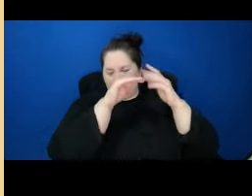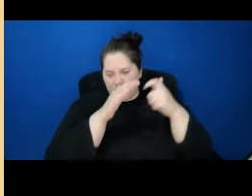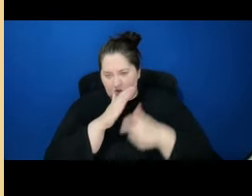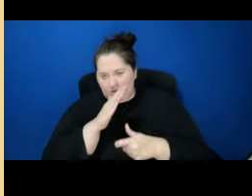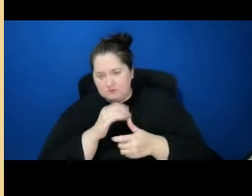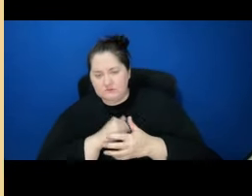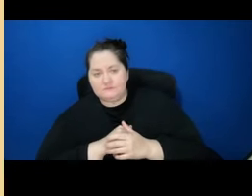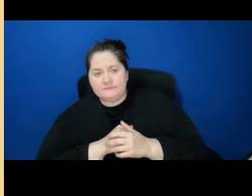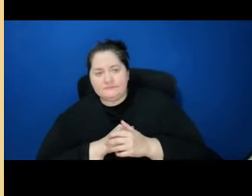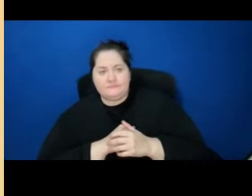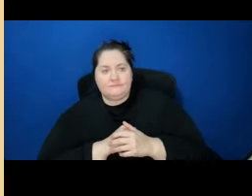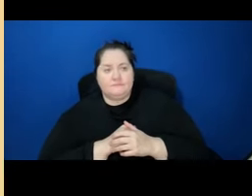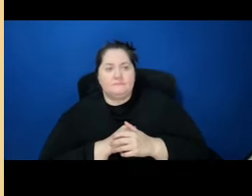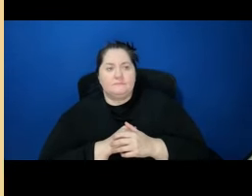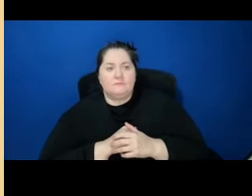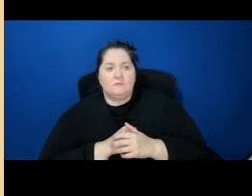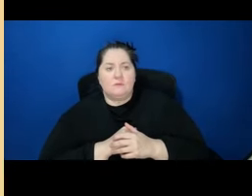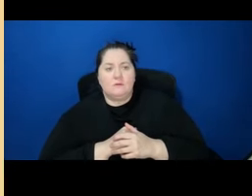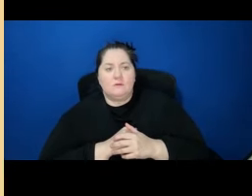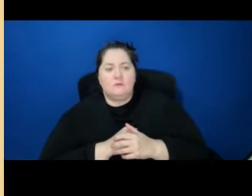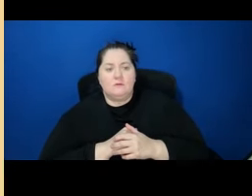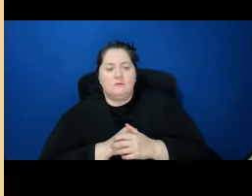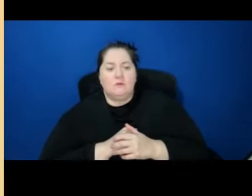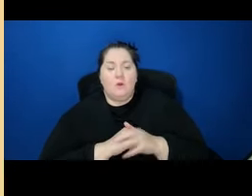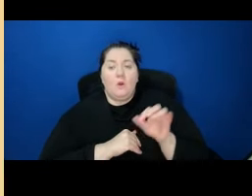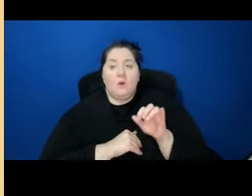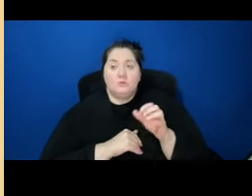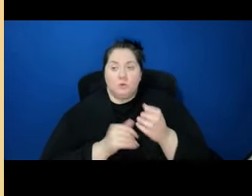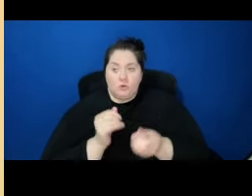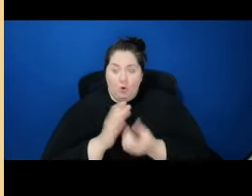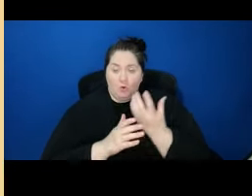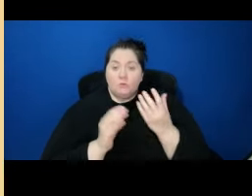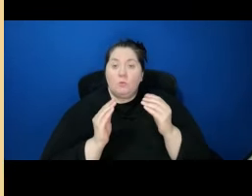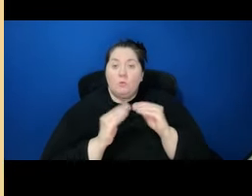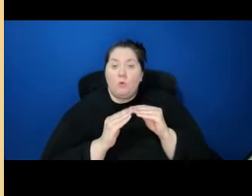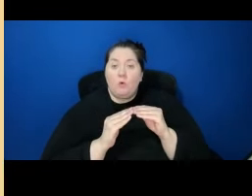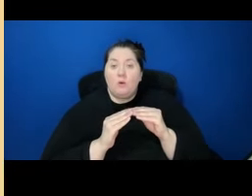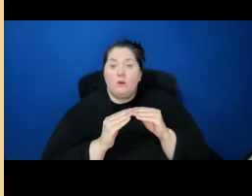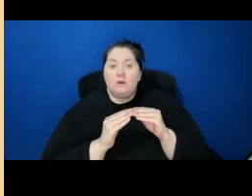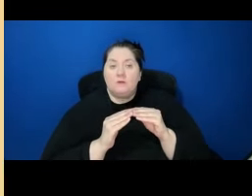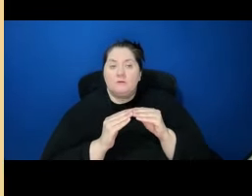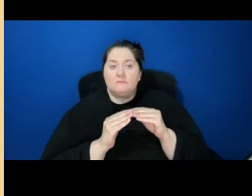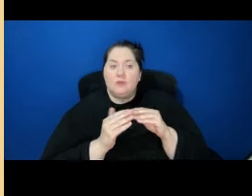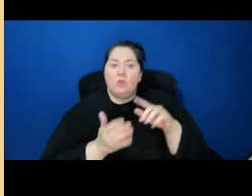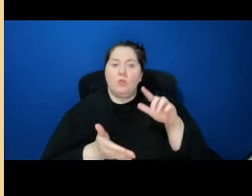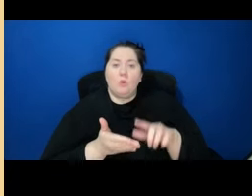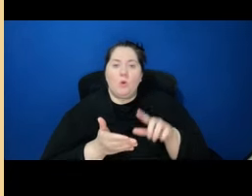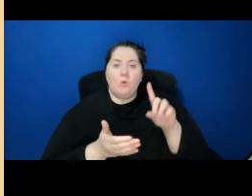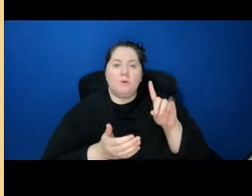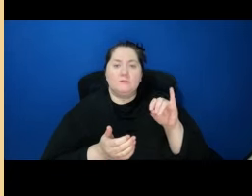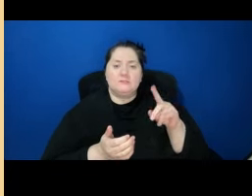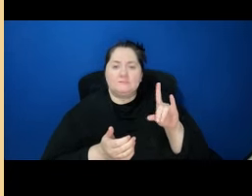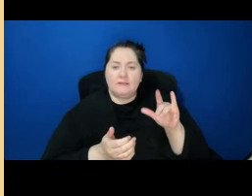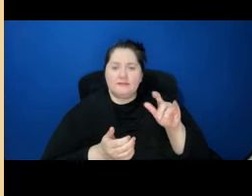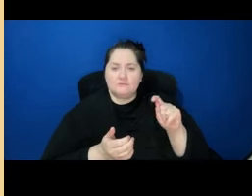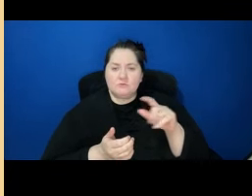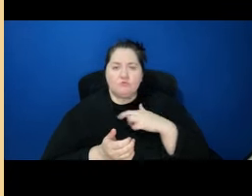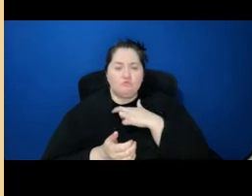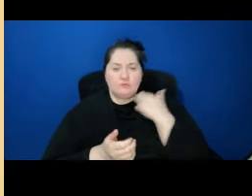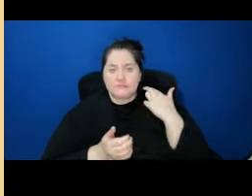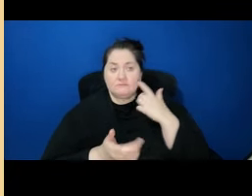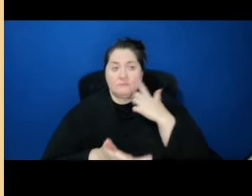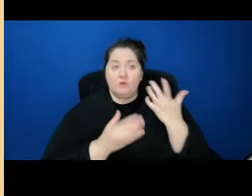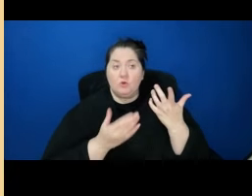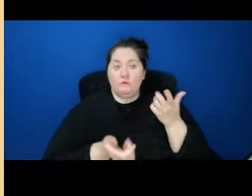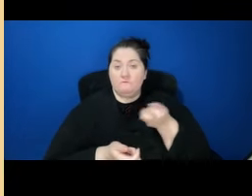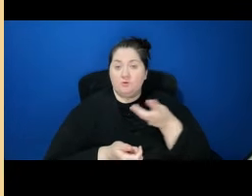seeing. This also shifts growth to more low displacement risk areas, places in the city where there are currently fewer